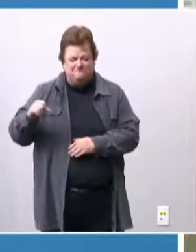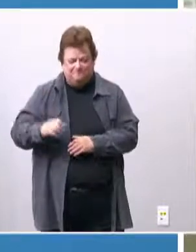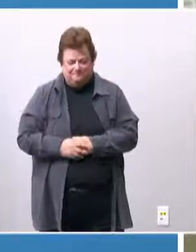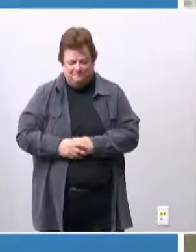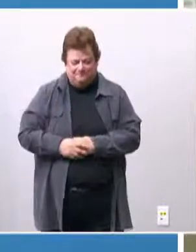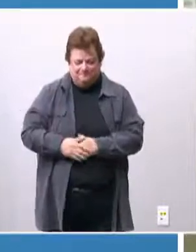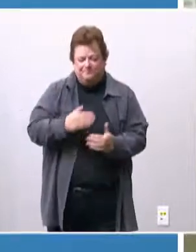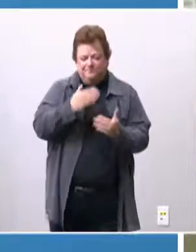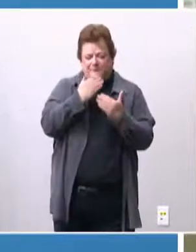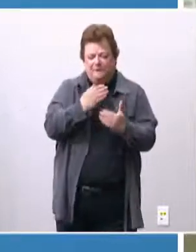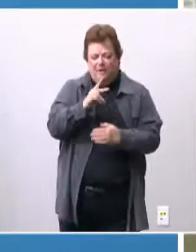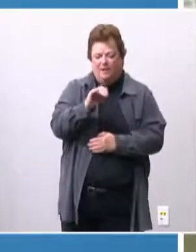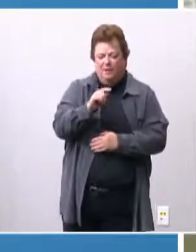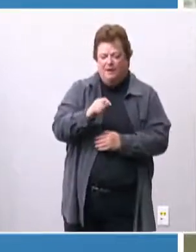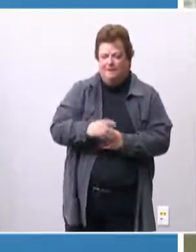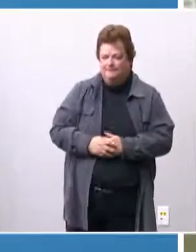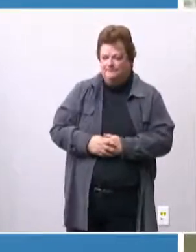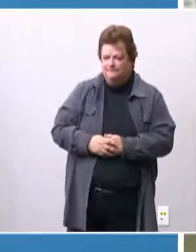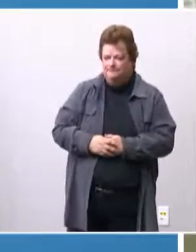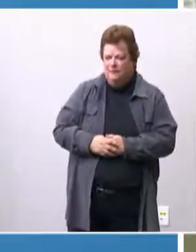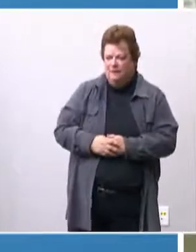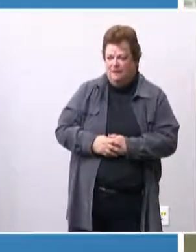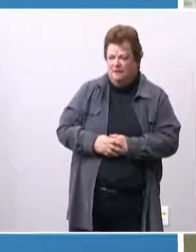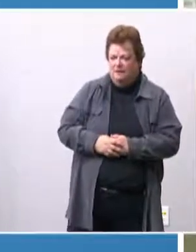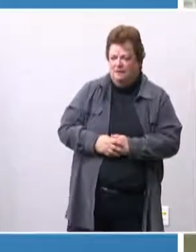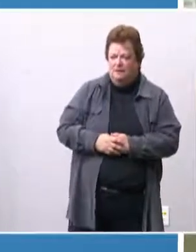Yeah, thank you, Pat. Just